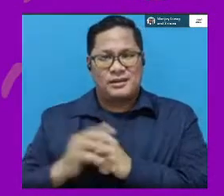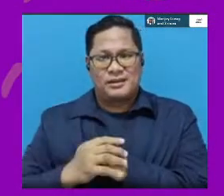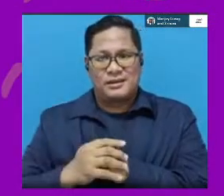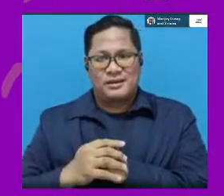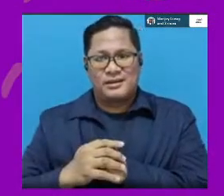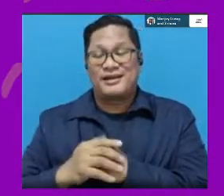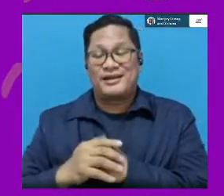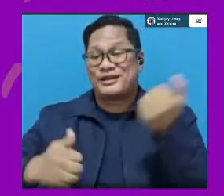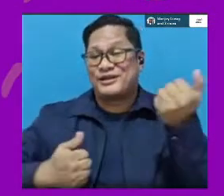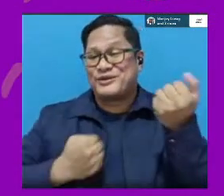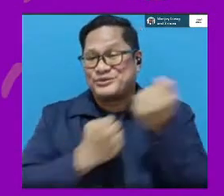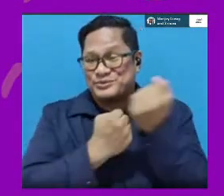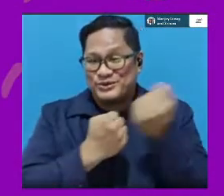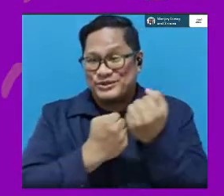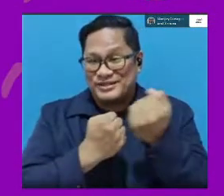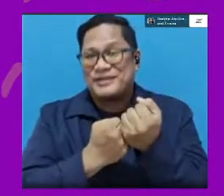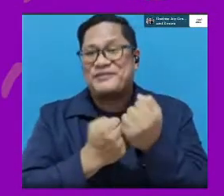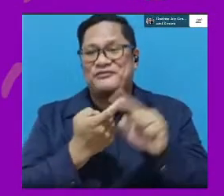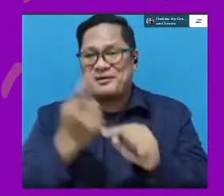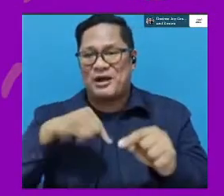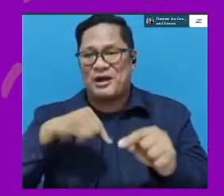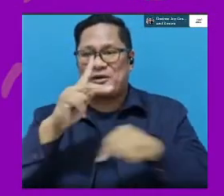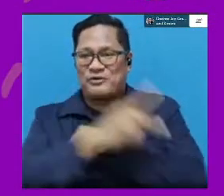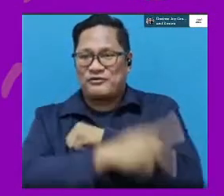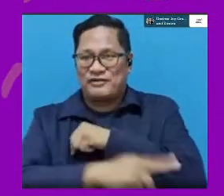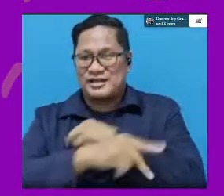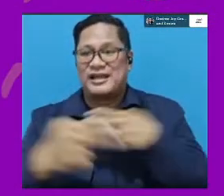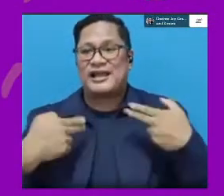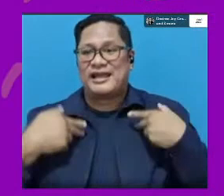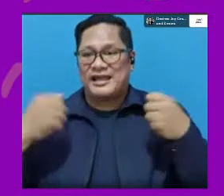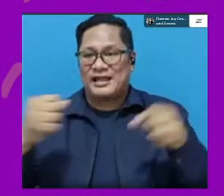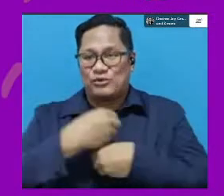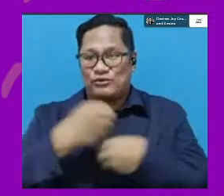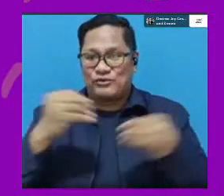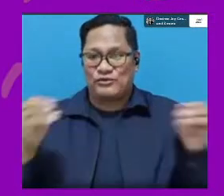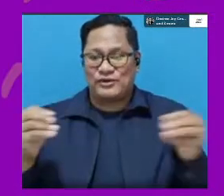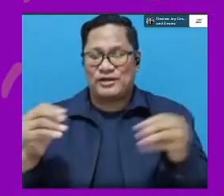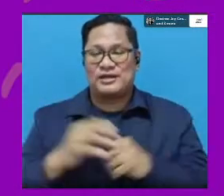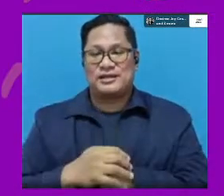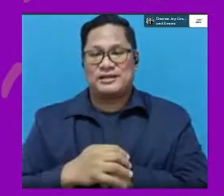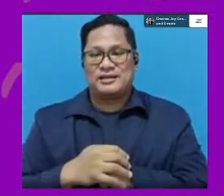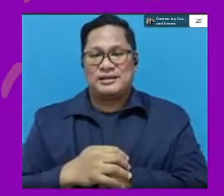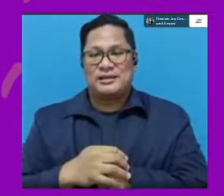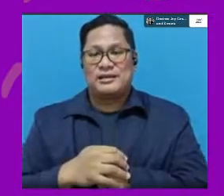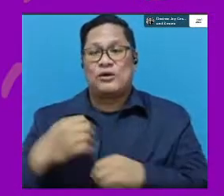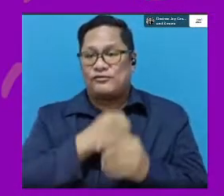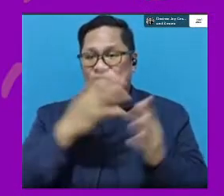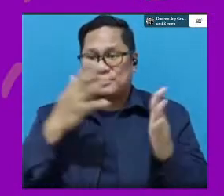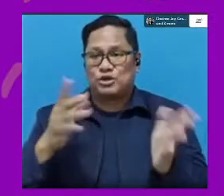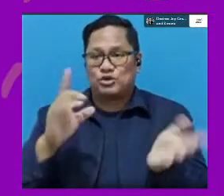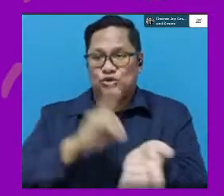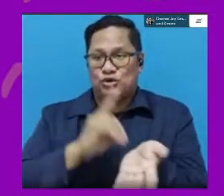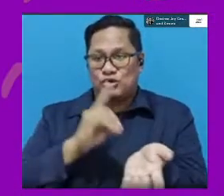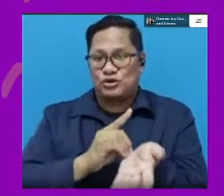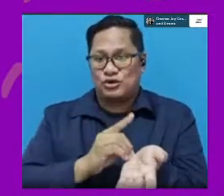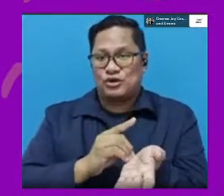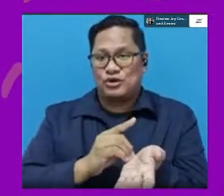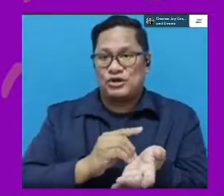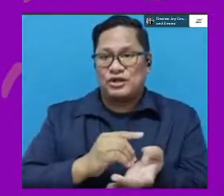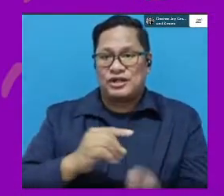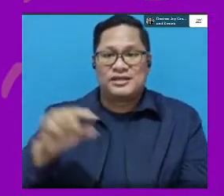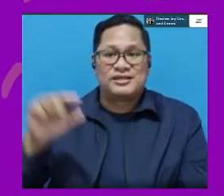reinforcement from our provincial health office, our provincial health officer, Dr. Jillian Francis